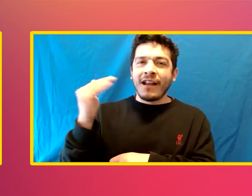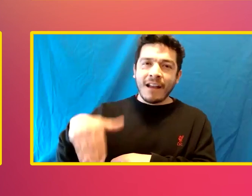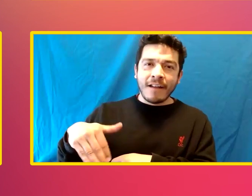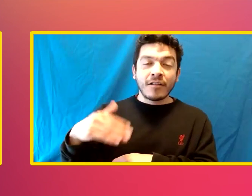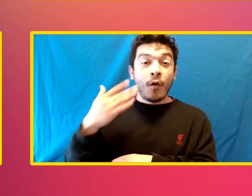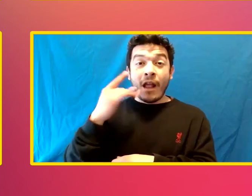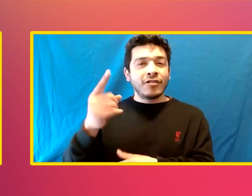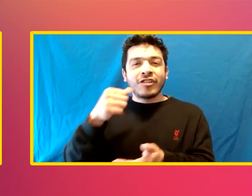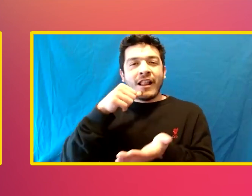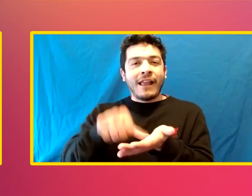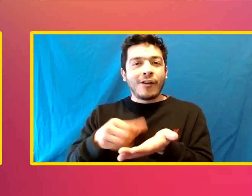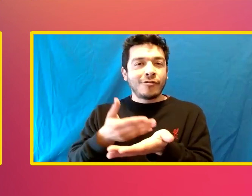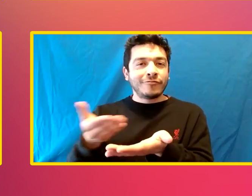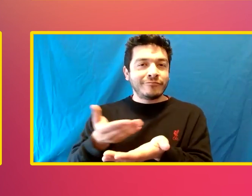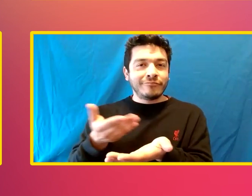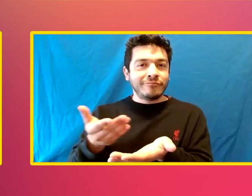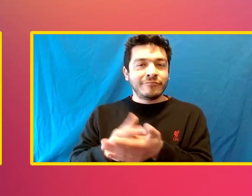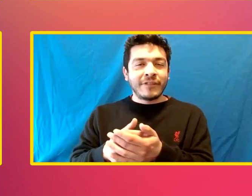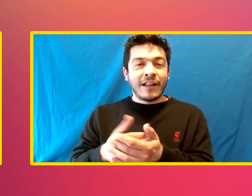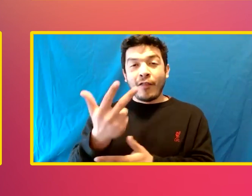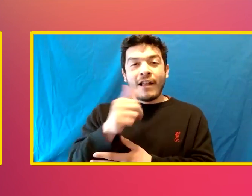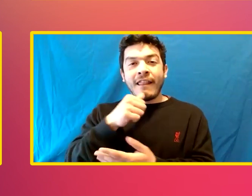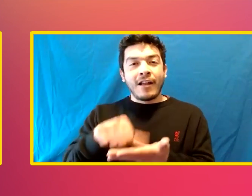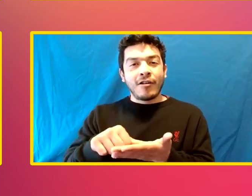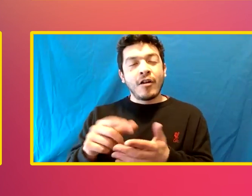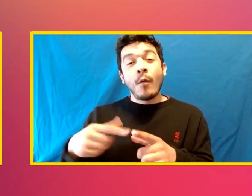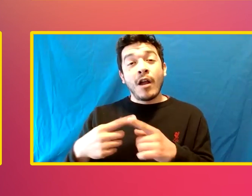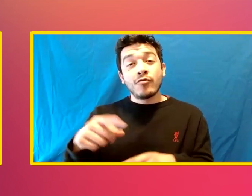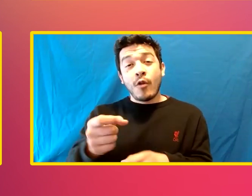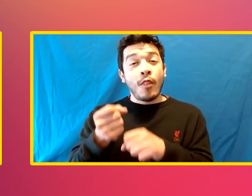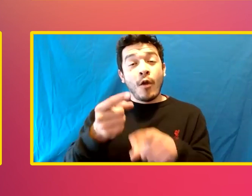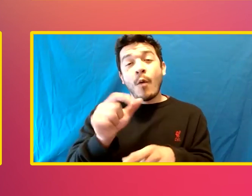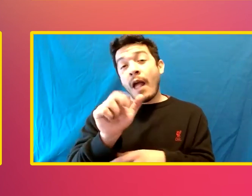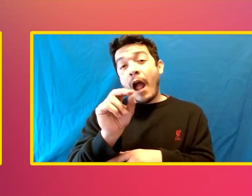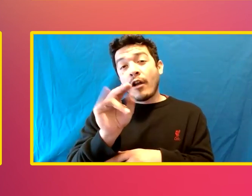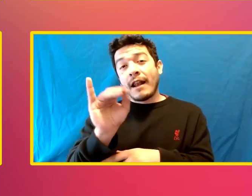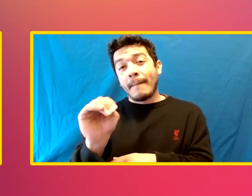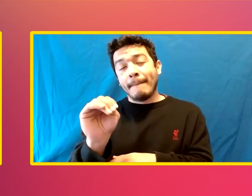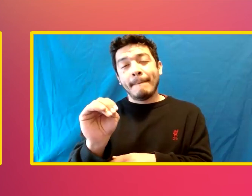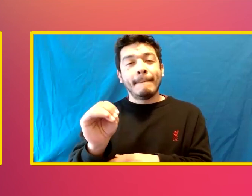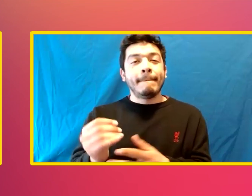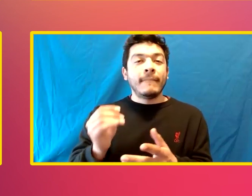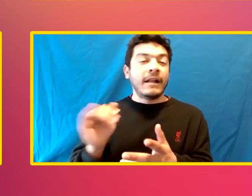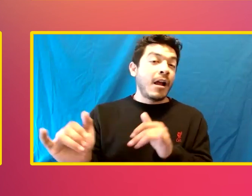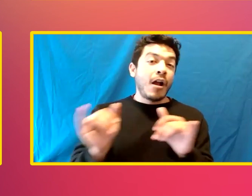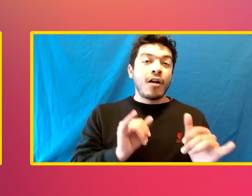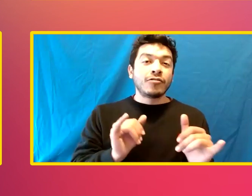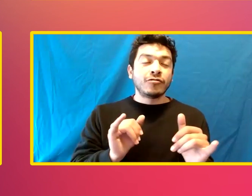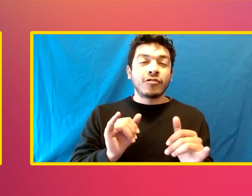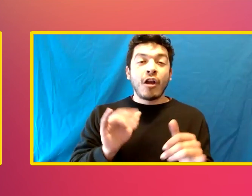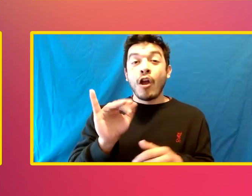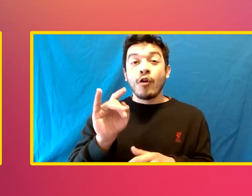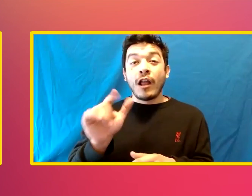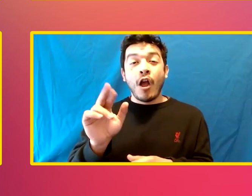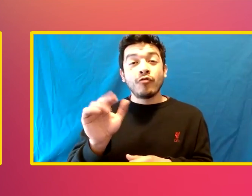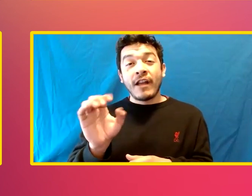just letters, right? mm, Letters. When you throw acronyms at it, like also critical race